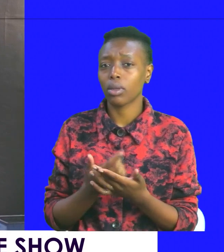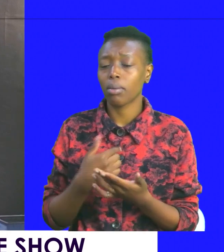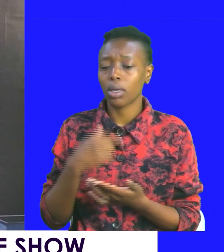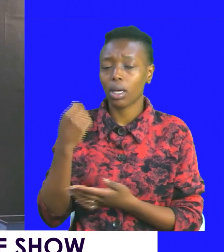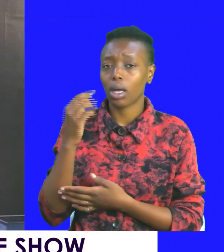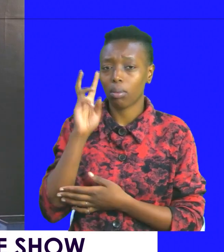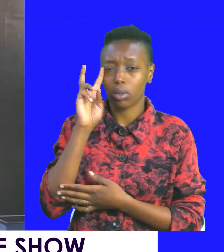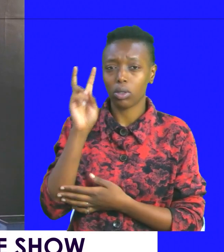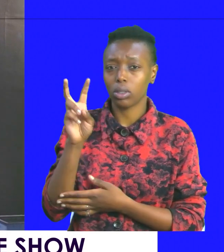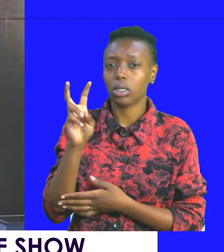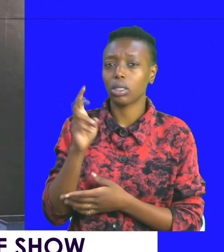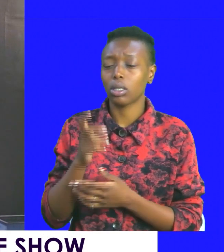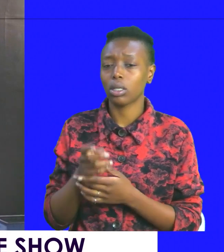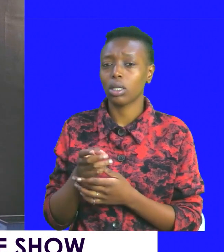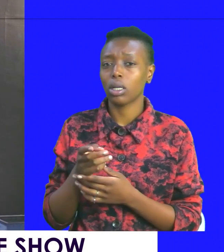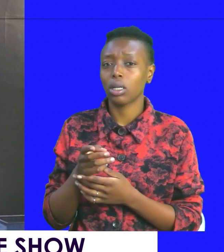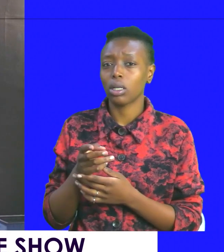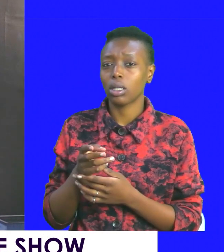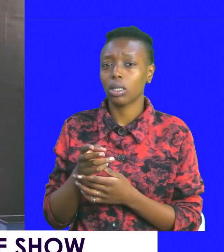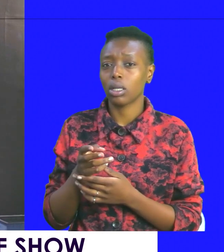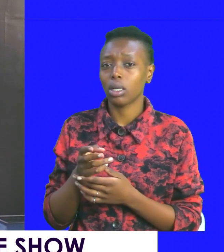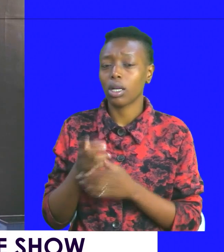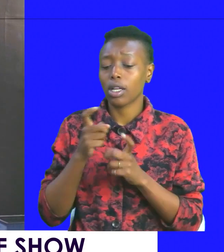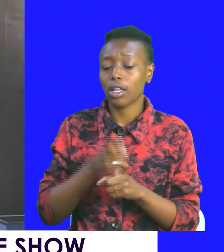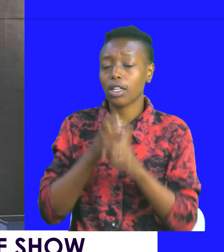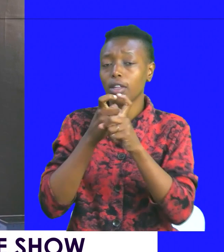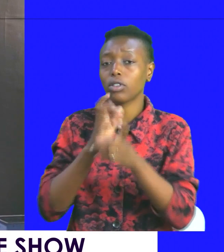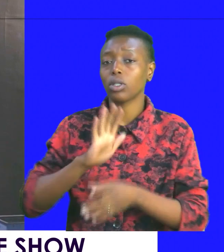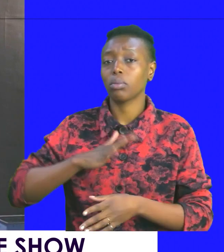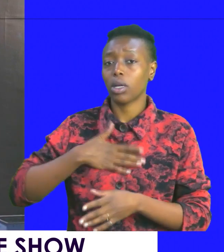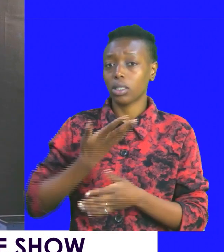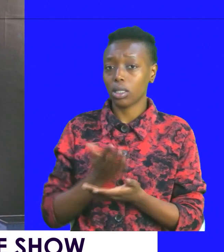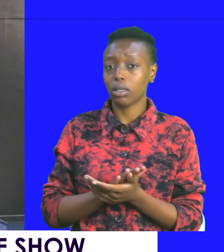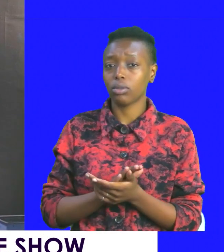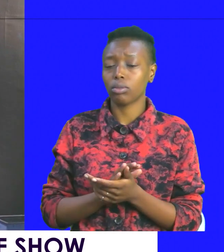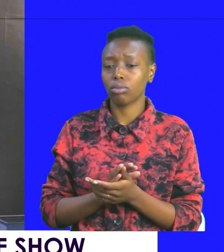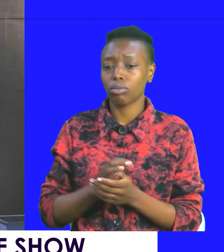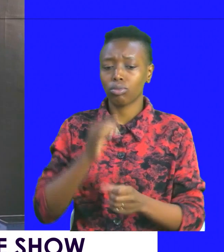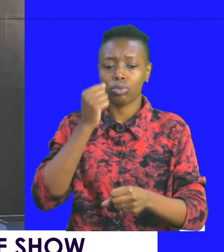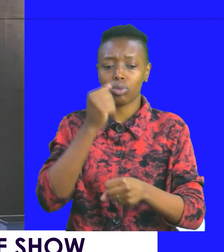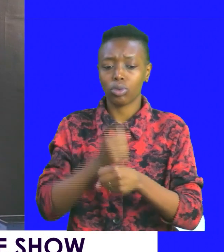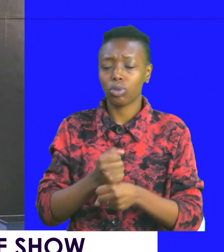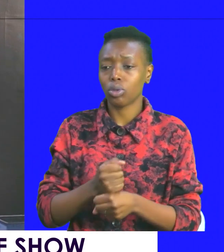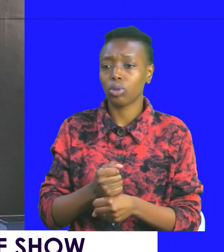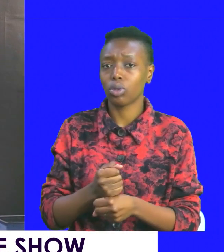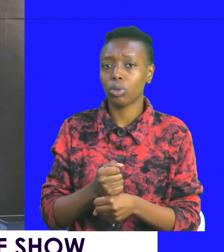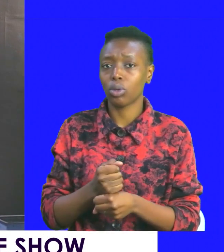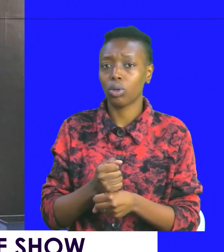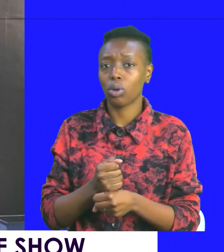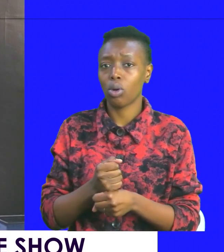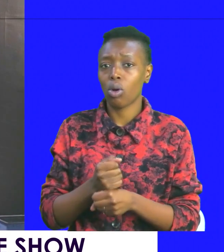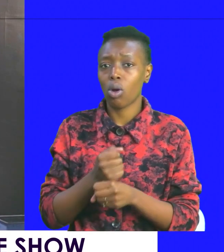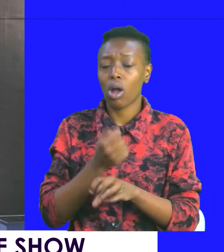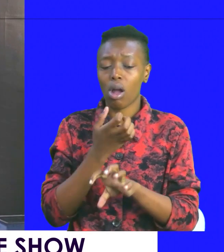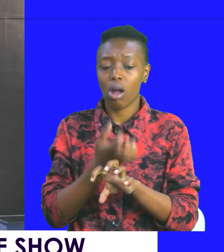giving yourself gifts. I'm looking at you doing some actions that will make you be